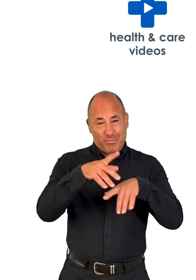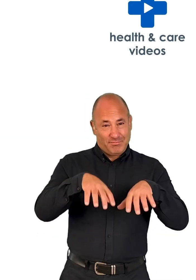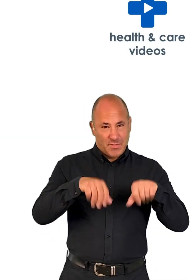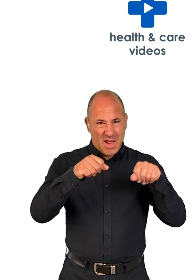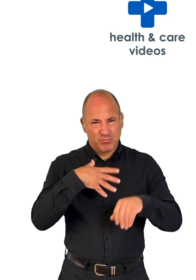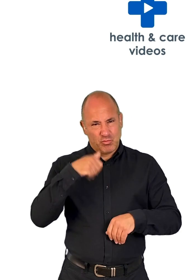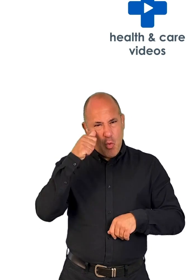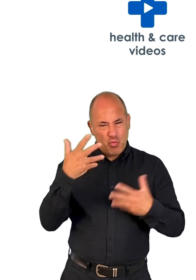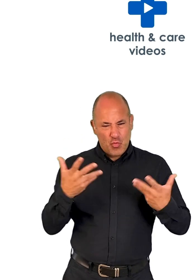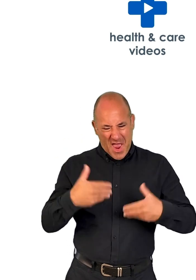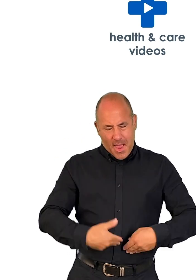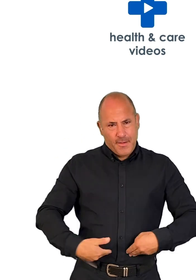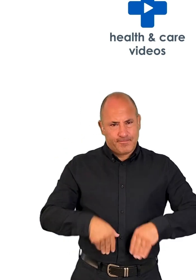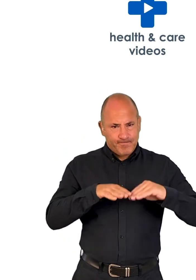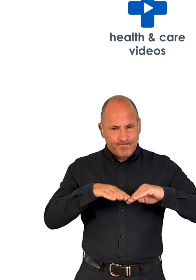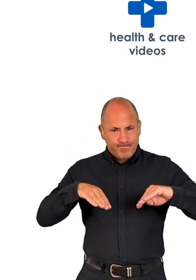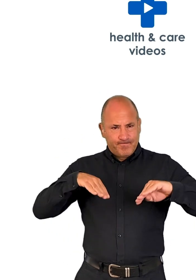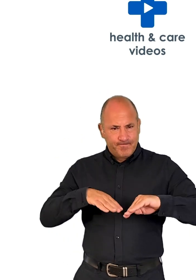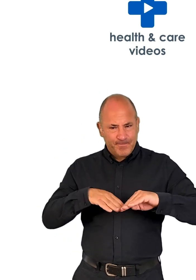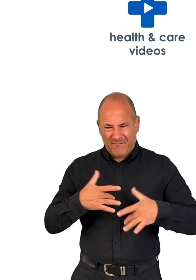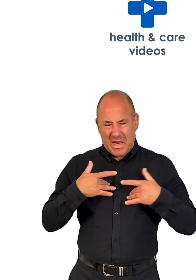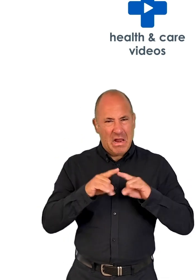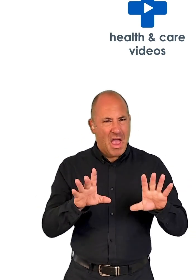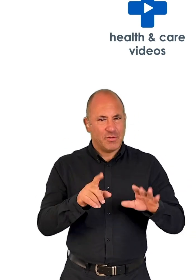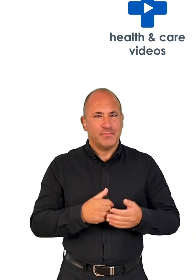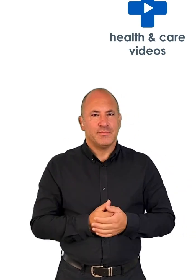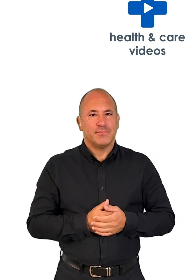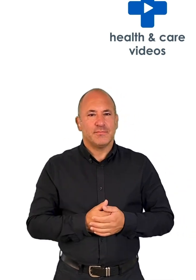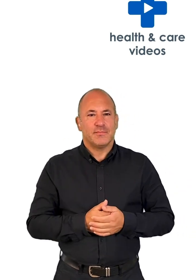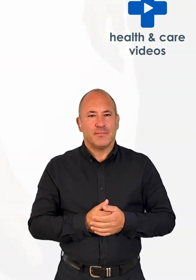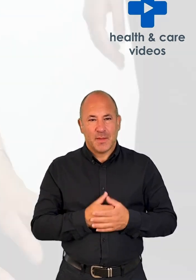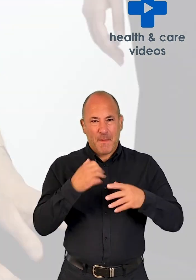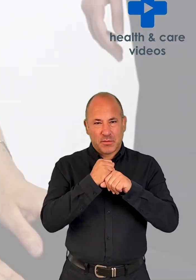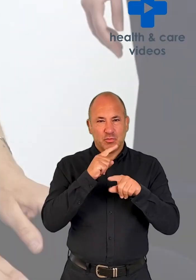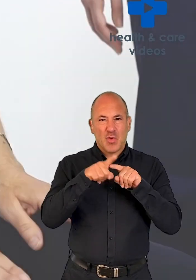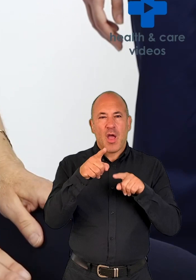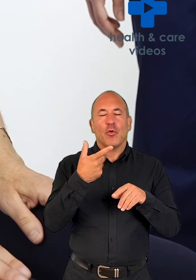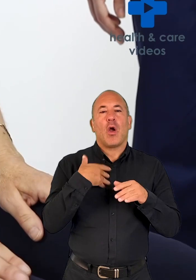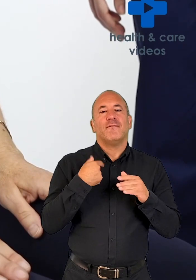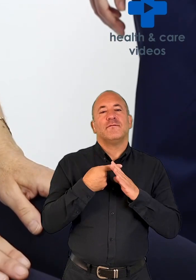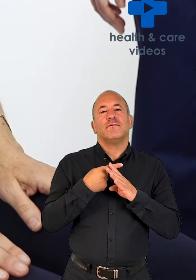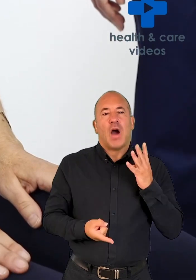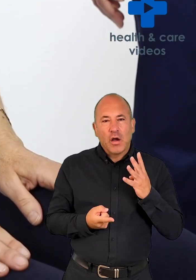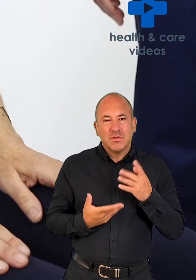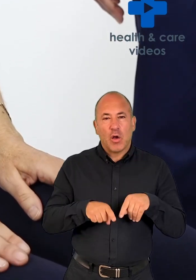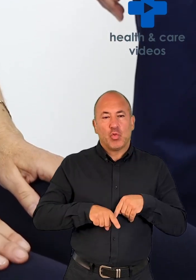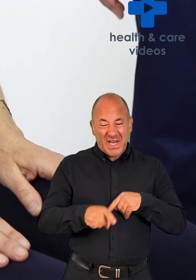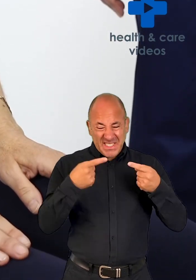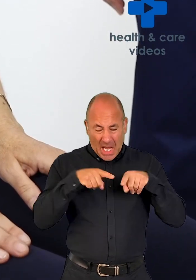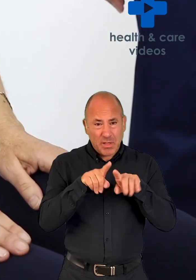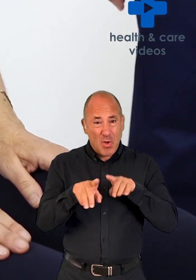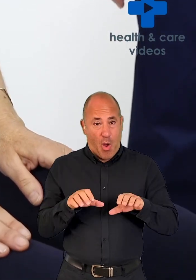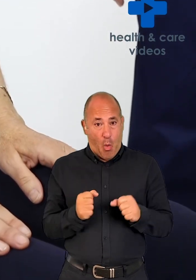Before you begin, you need to get a sense of where your pelvic floor is and what it feels like. Imagine trying to stop yourself from passing wind